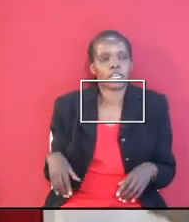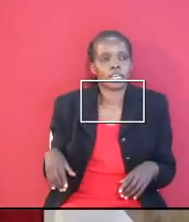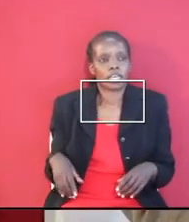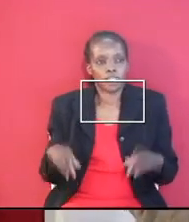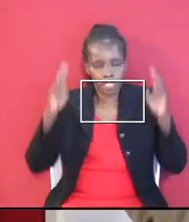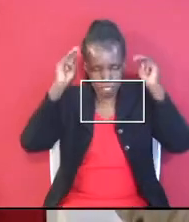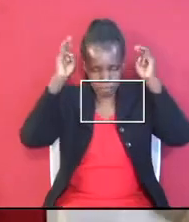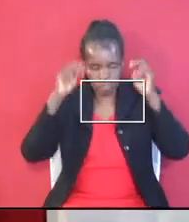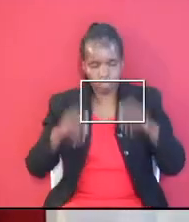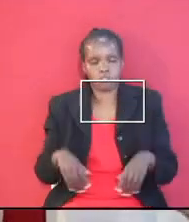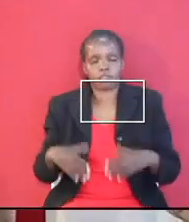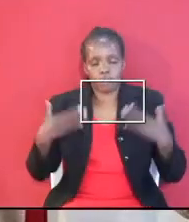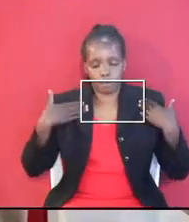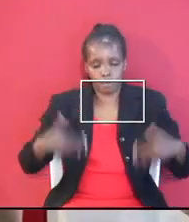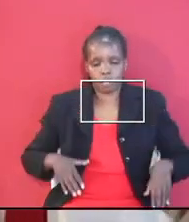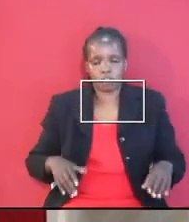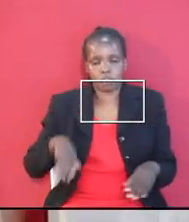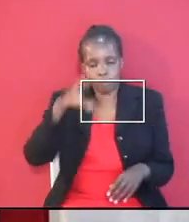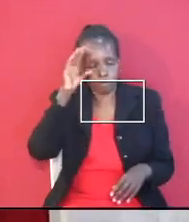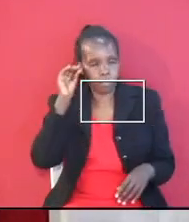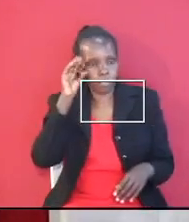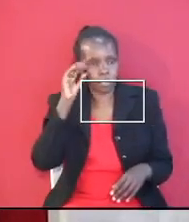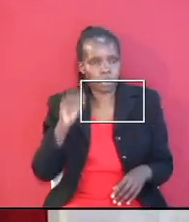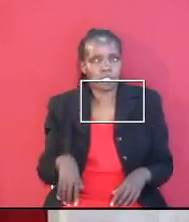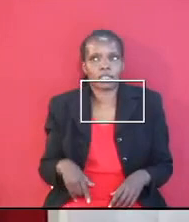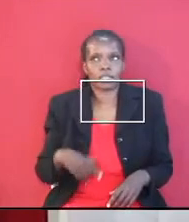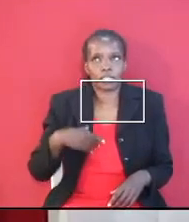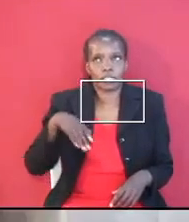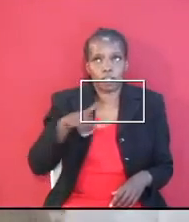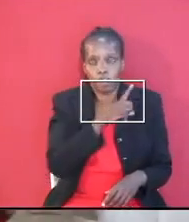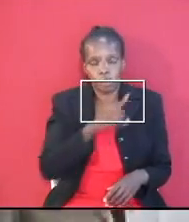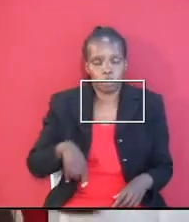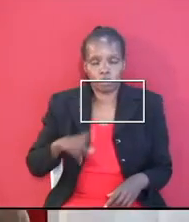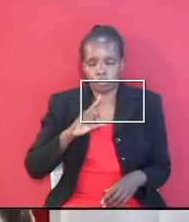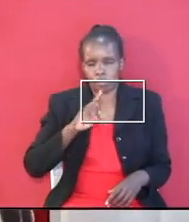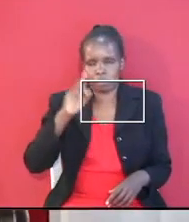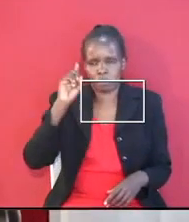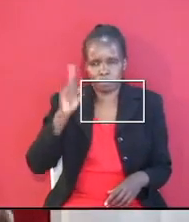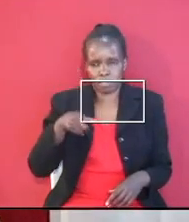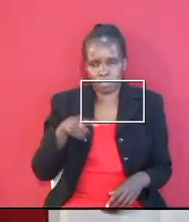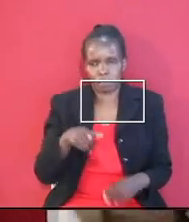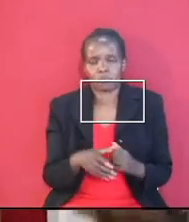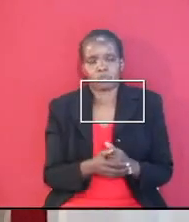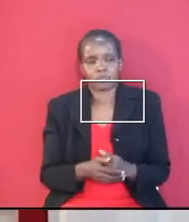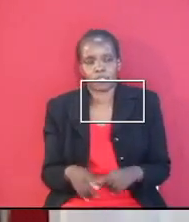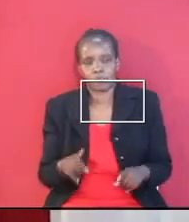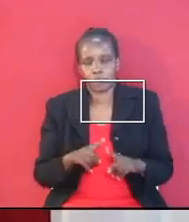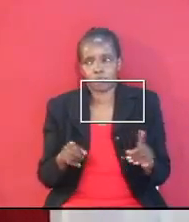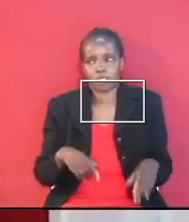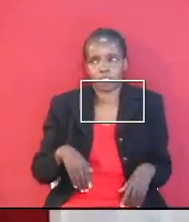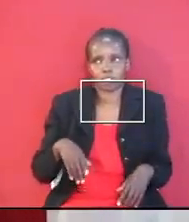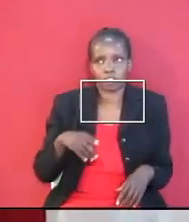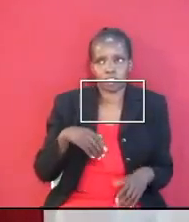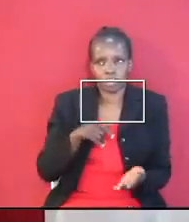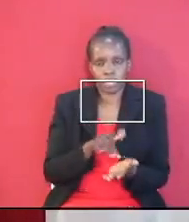Moses. But Michael told him, "The Lord rebuke you." Now imagine When God sent Michael to go